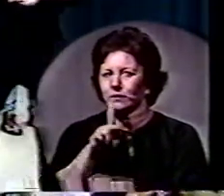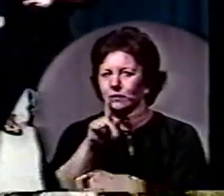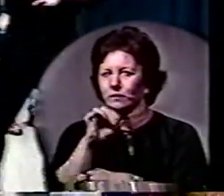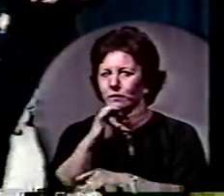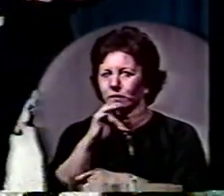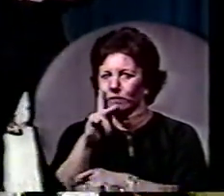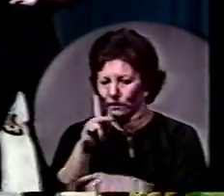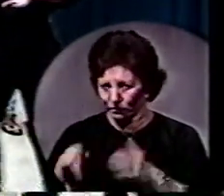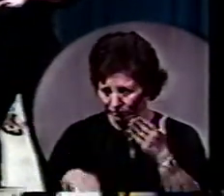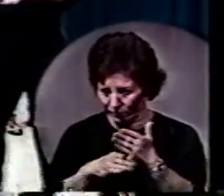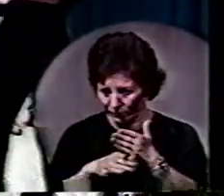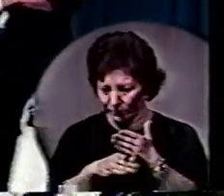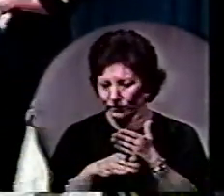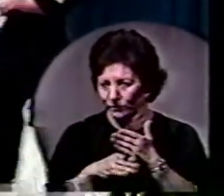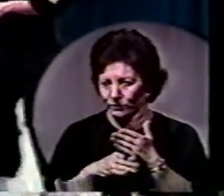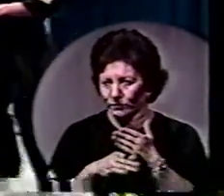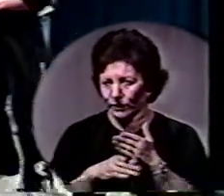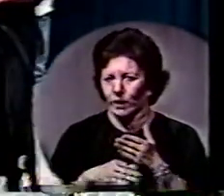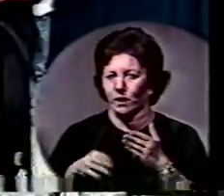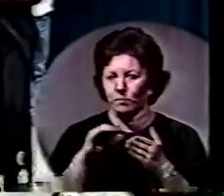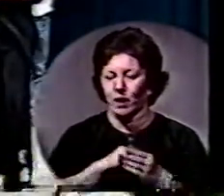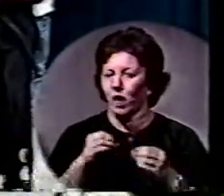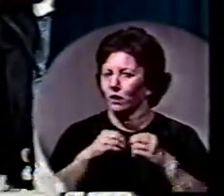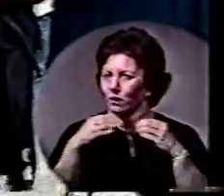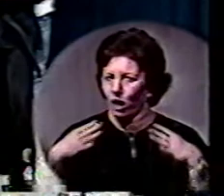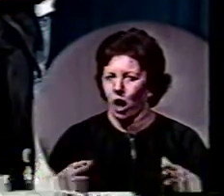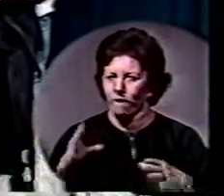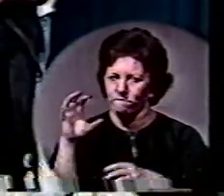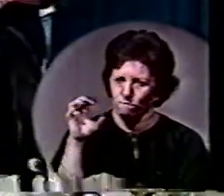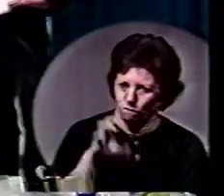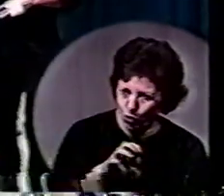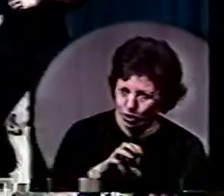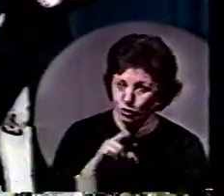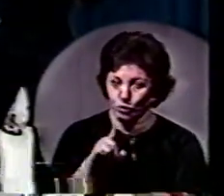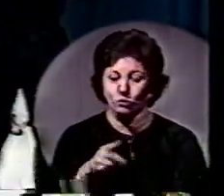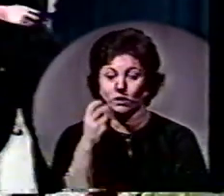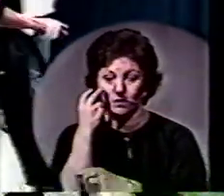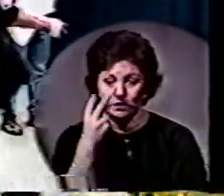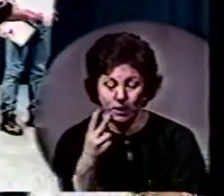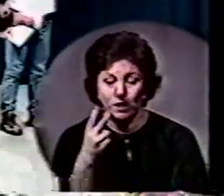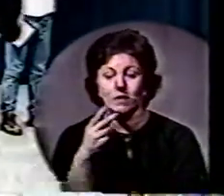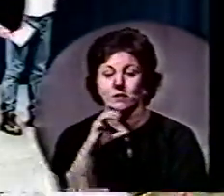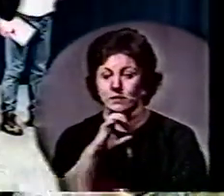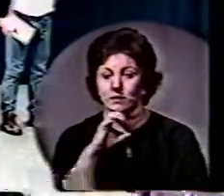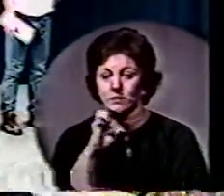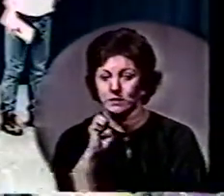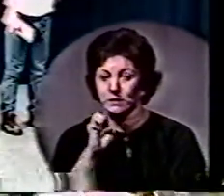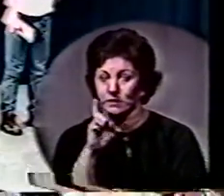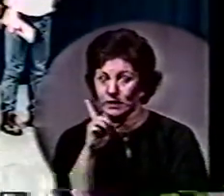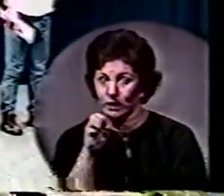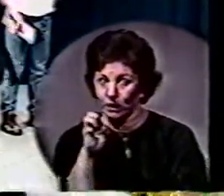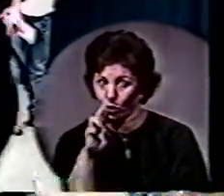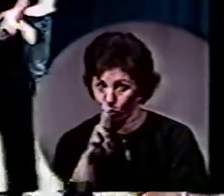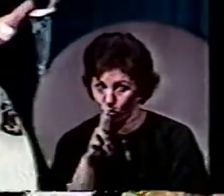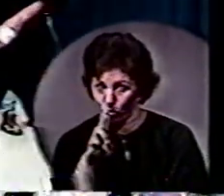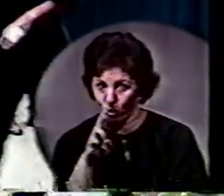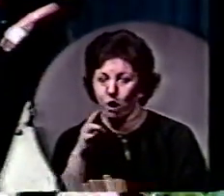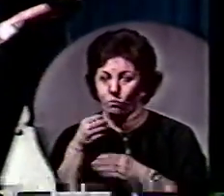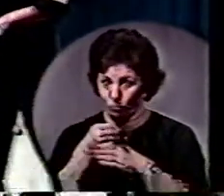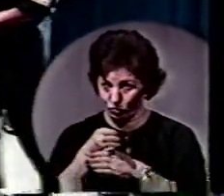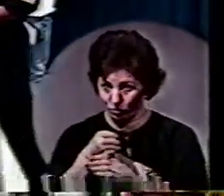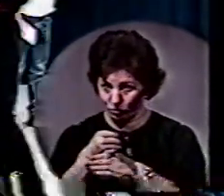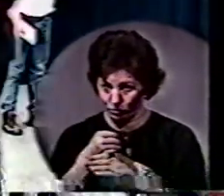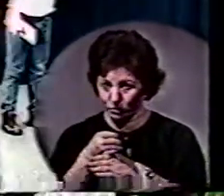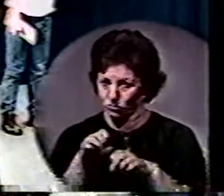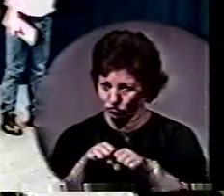direction, except for a bit more force because as you can see this is a cedar block. I'm going to spin and break it. The last